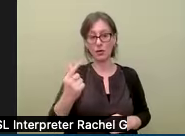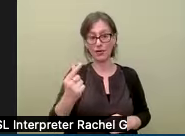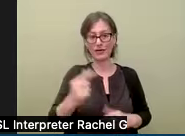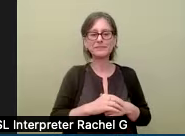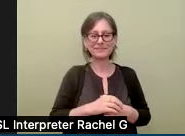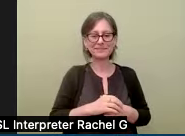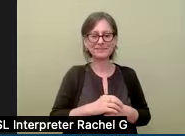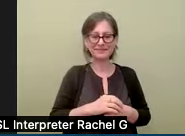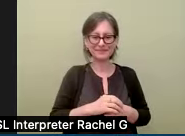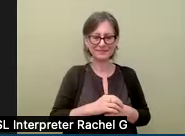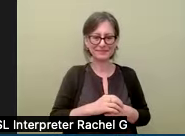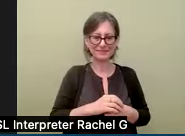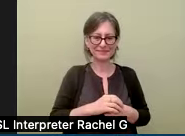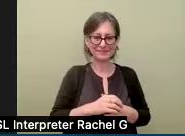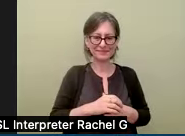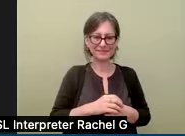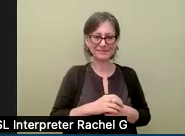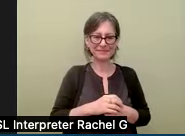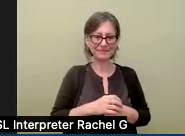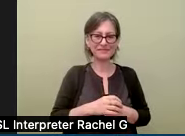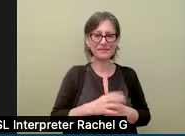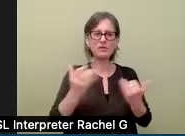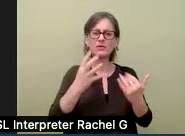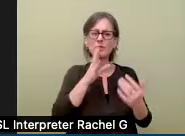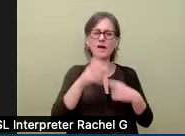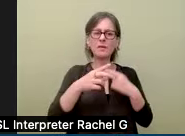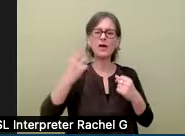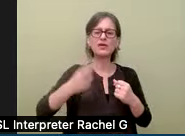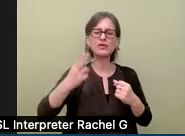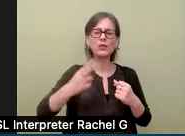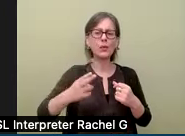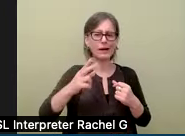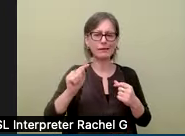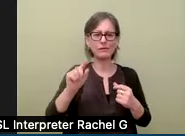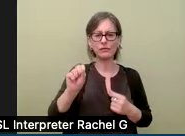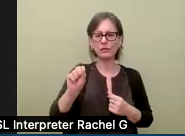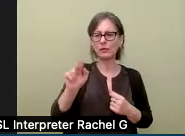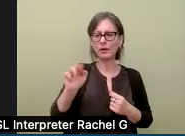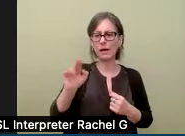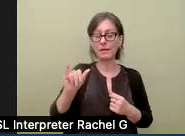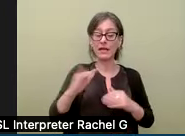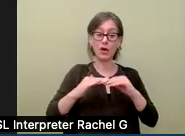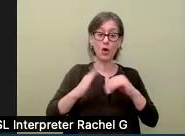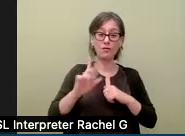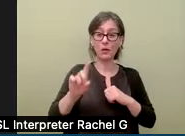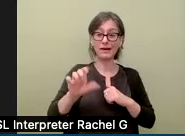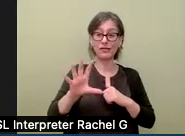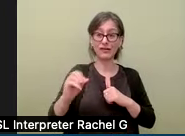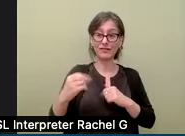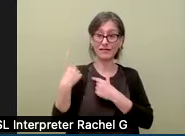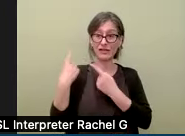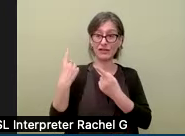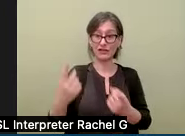So we'll go to the next slide, but let's talk about historic California tsunamis. So more than 150 tsunamis have impacted California's coast